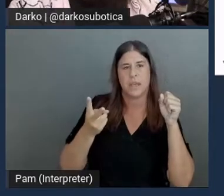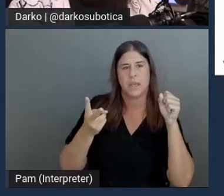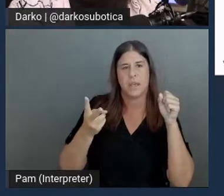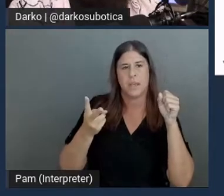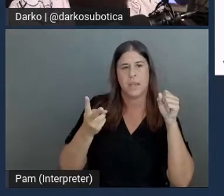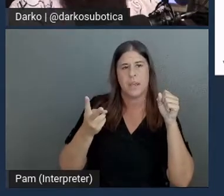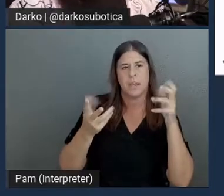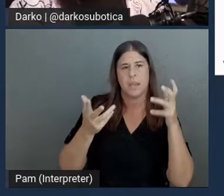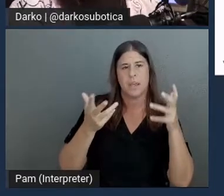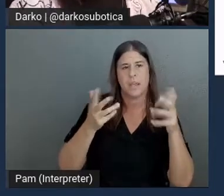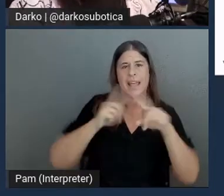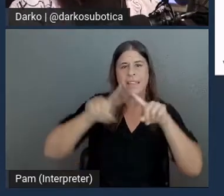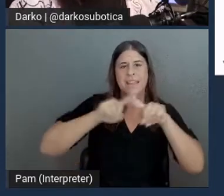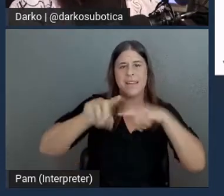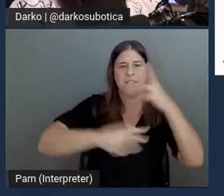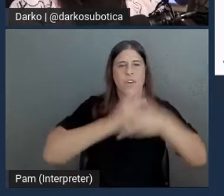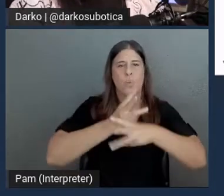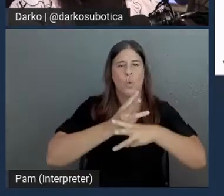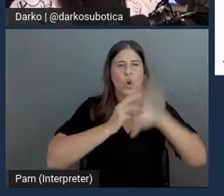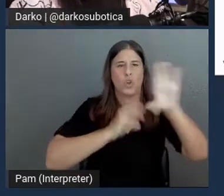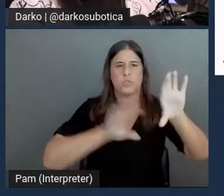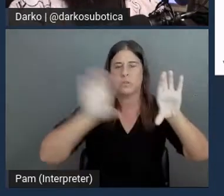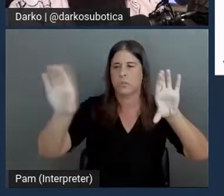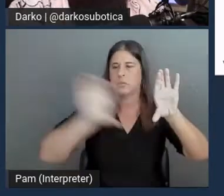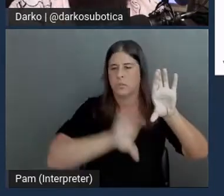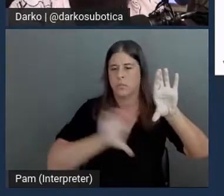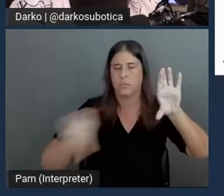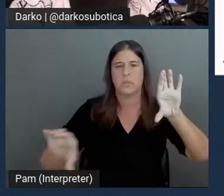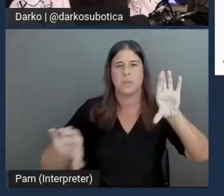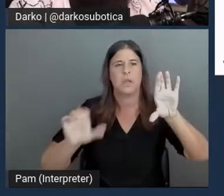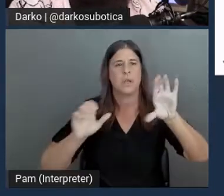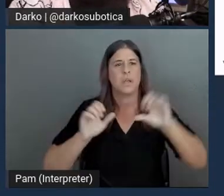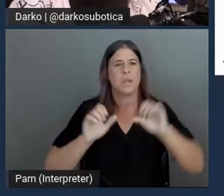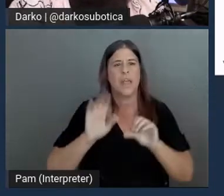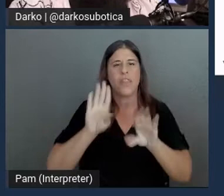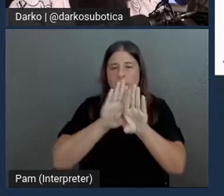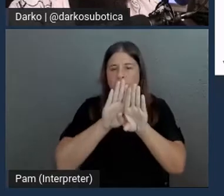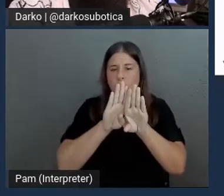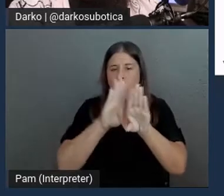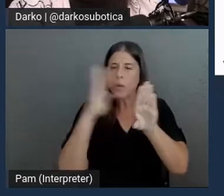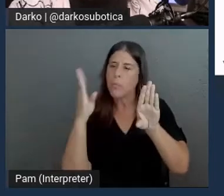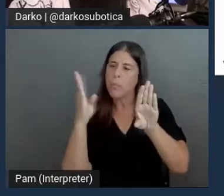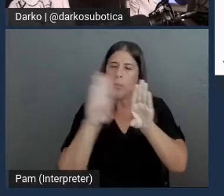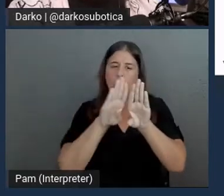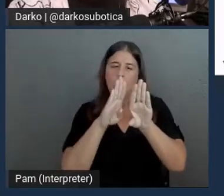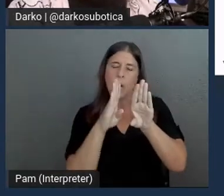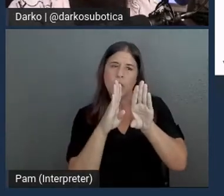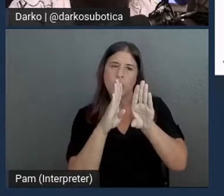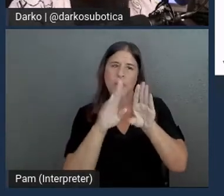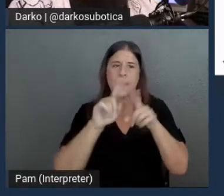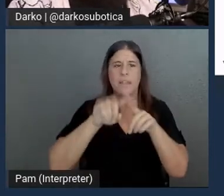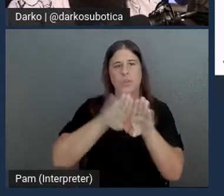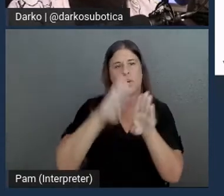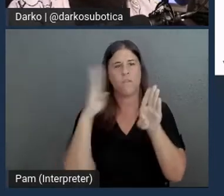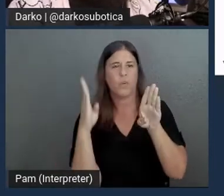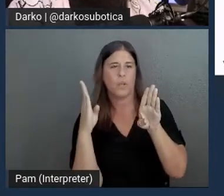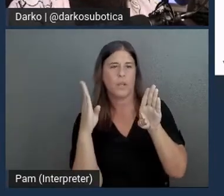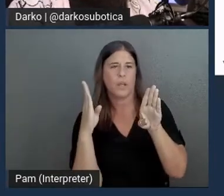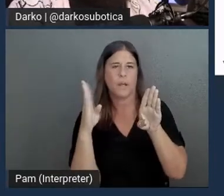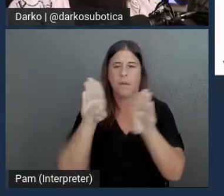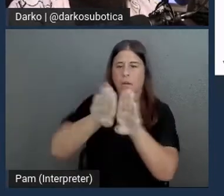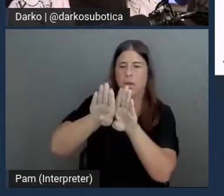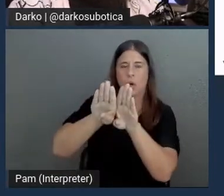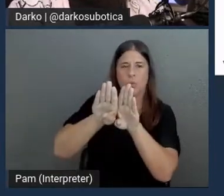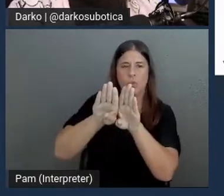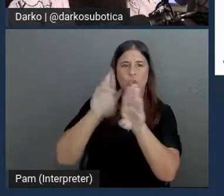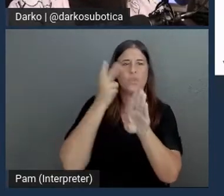worlds, this door is partially open, this one's fully open, there's one over here that's fully closed.